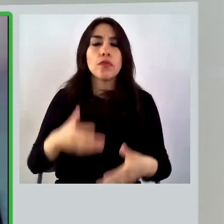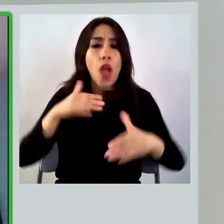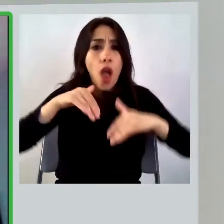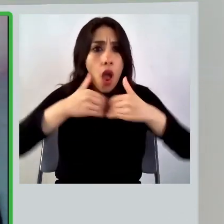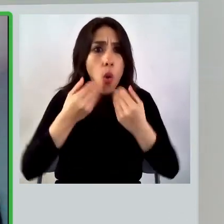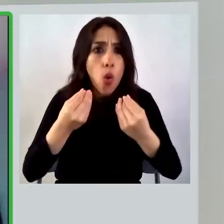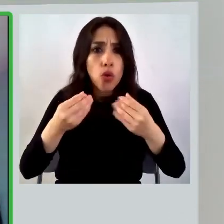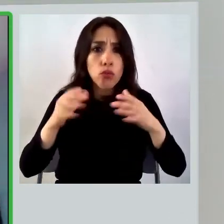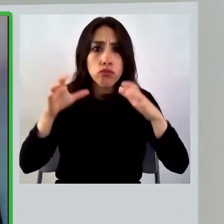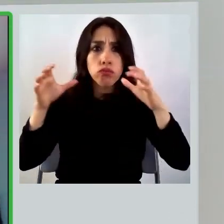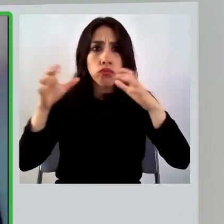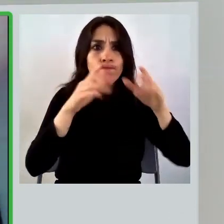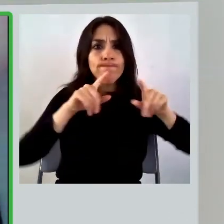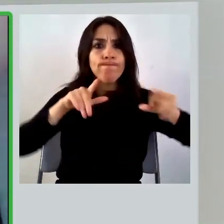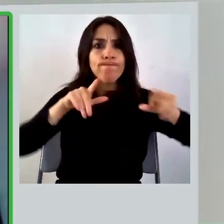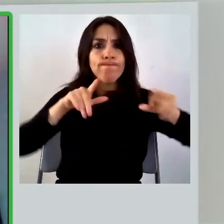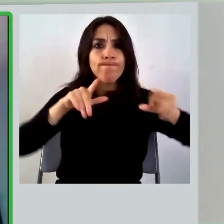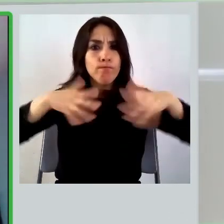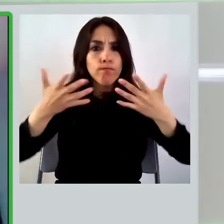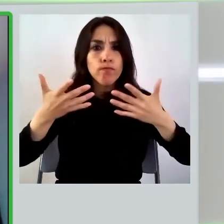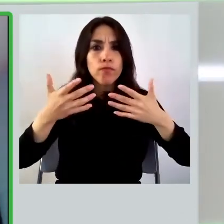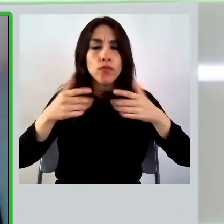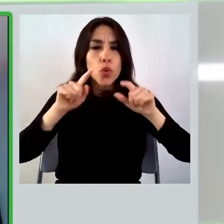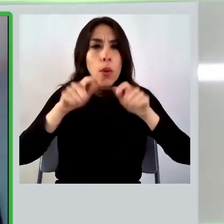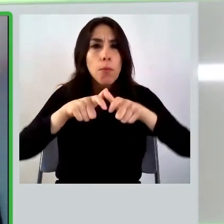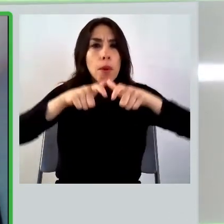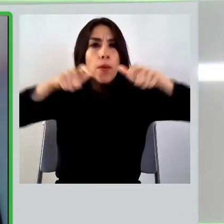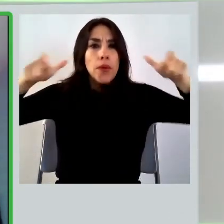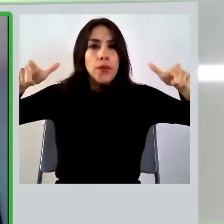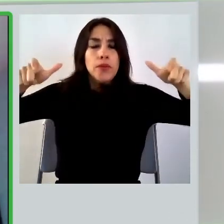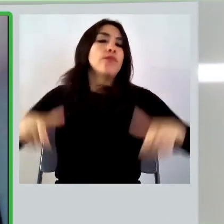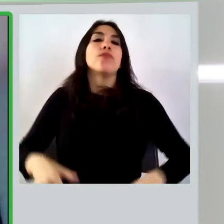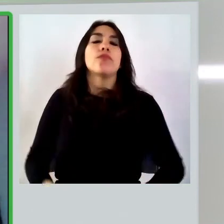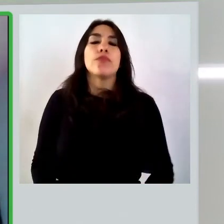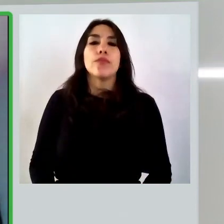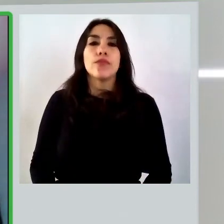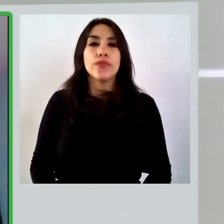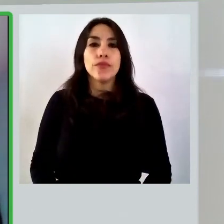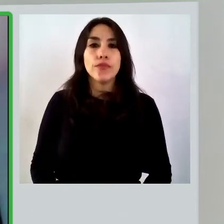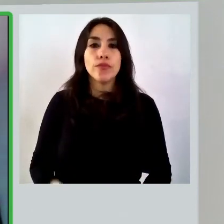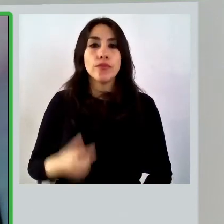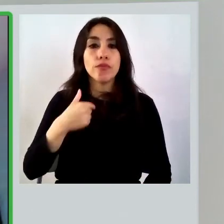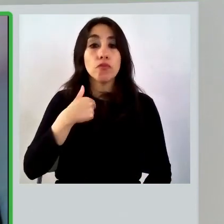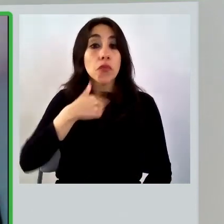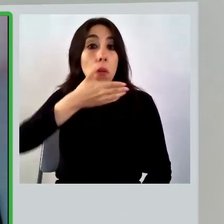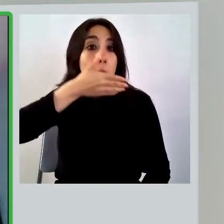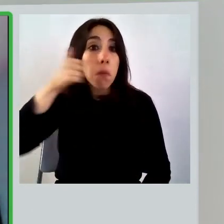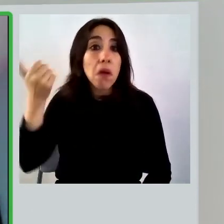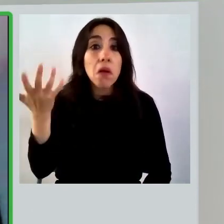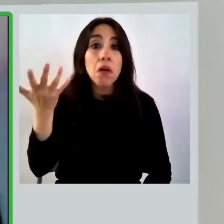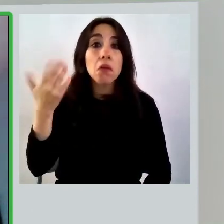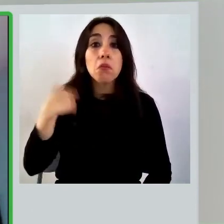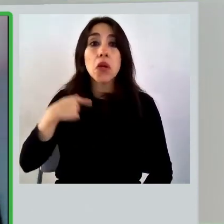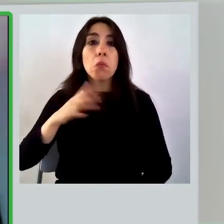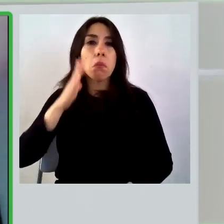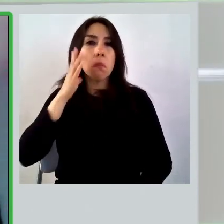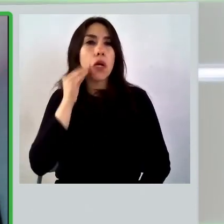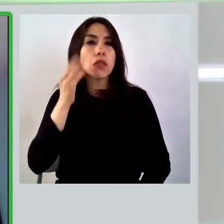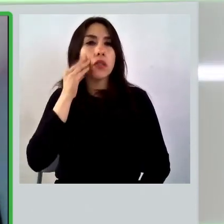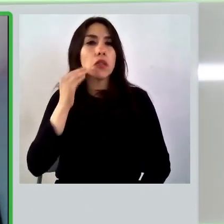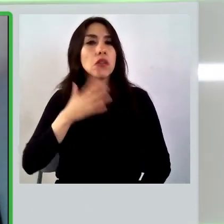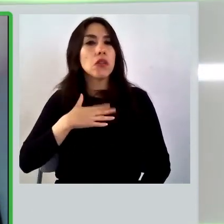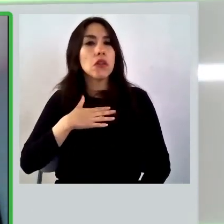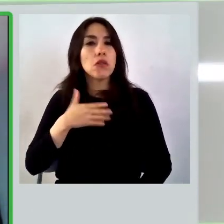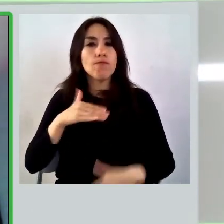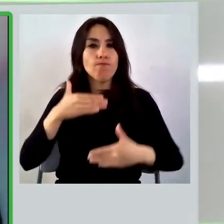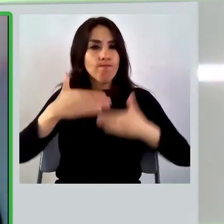enhanced employee and customer experience. But the value has also been proven when you consider that study I mentioned